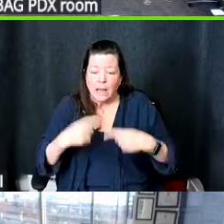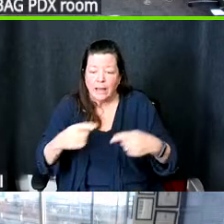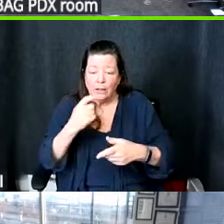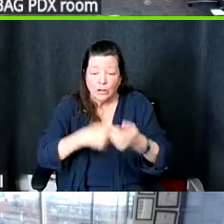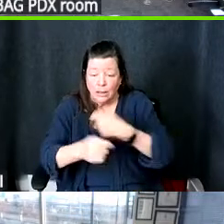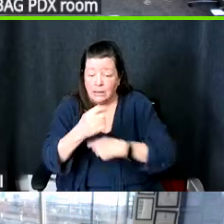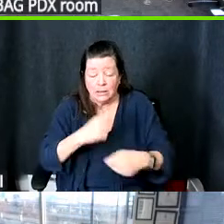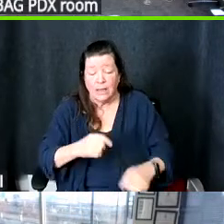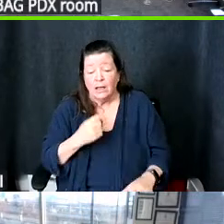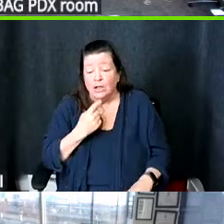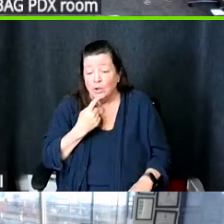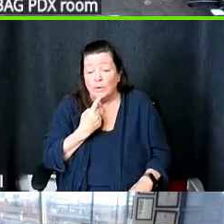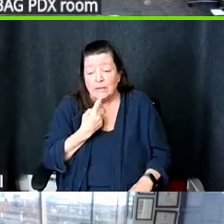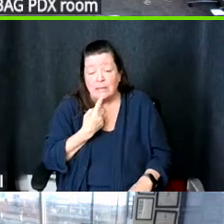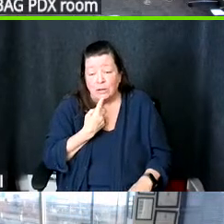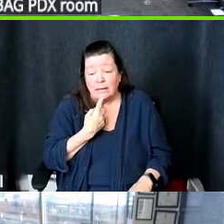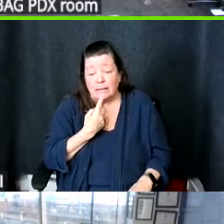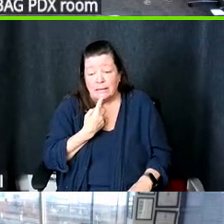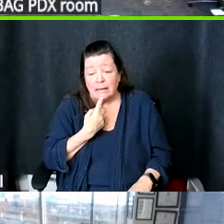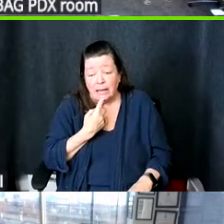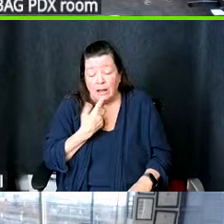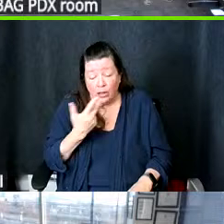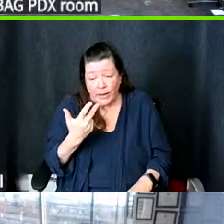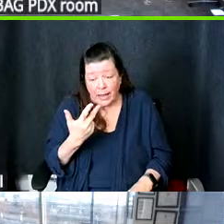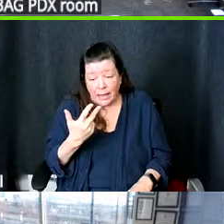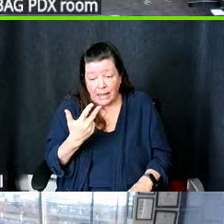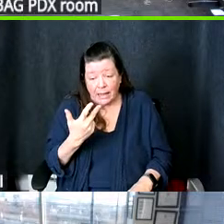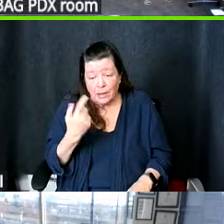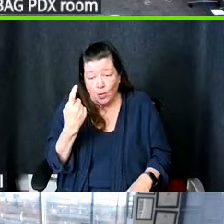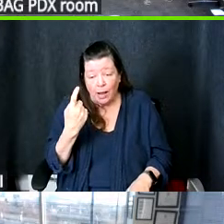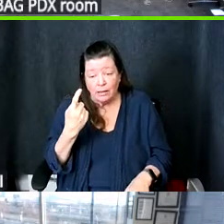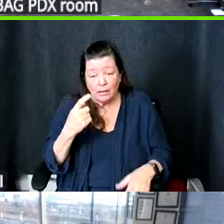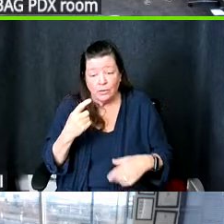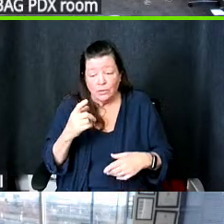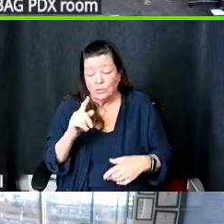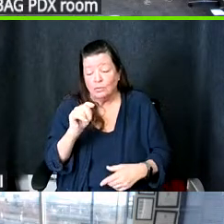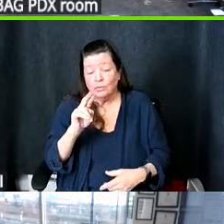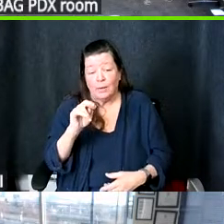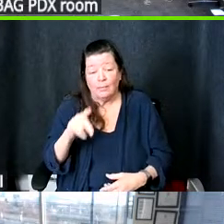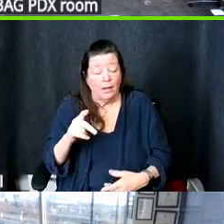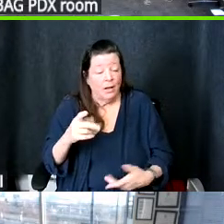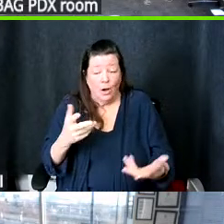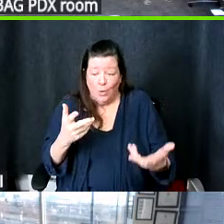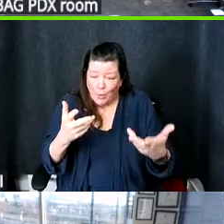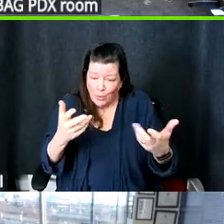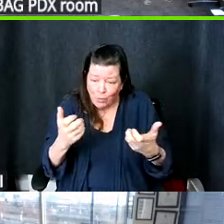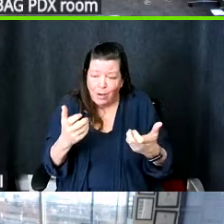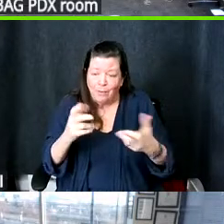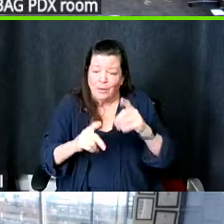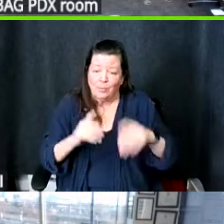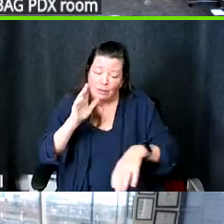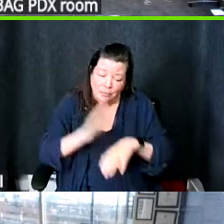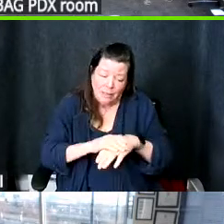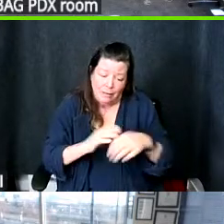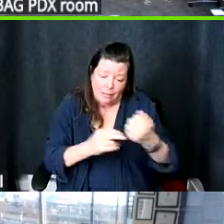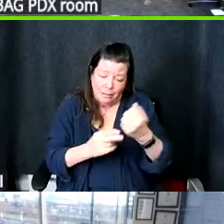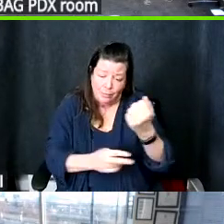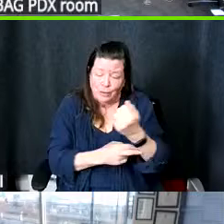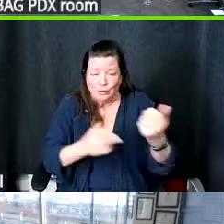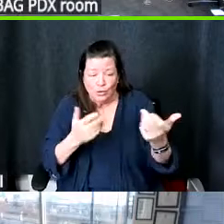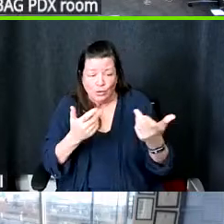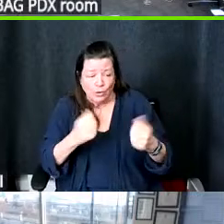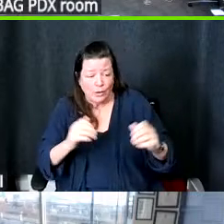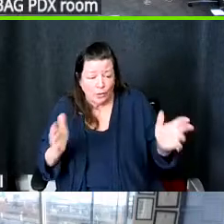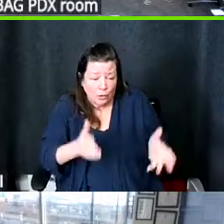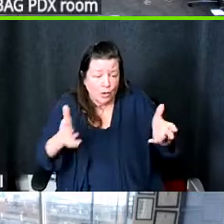Seriously, it's like, I'm done with this. We're trying to bring people onto the bridge, active train station, bicyclists, pedestrians, so forth. So